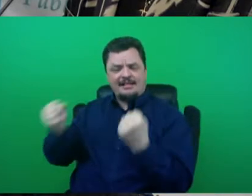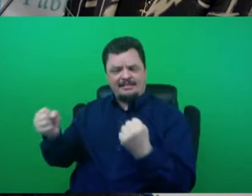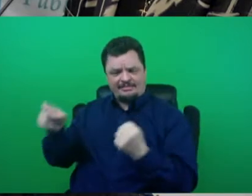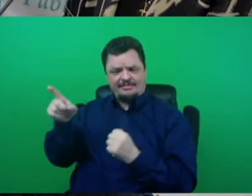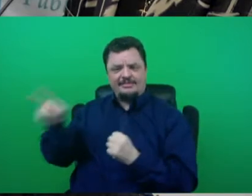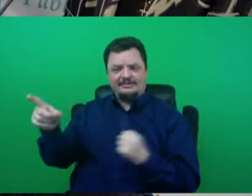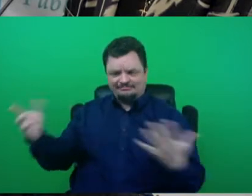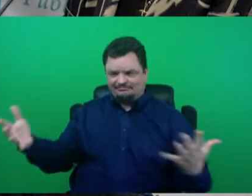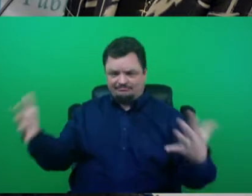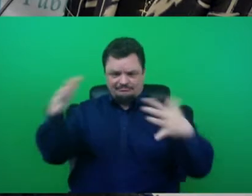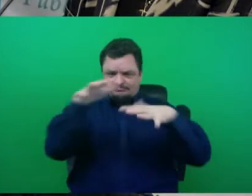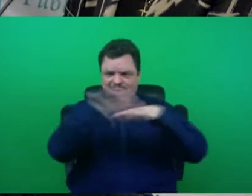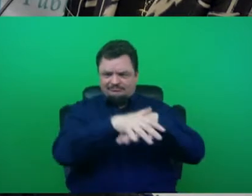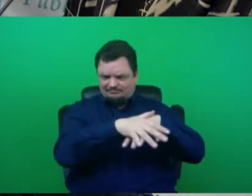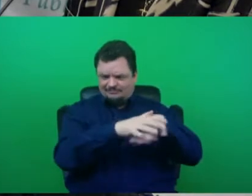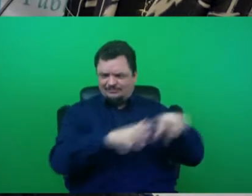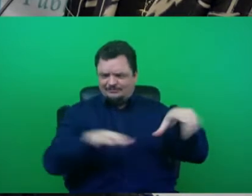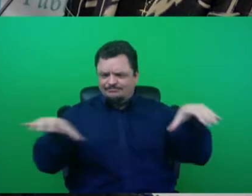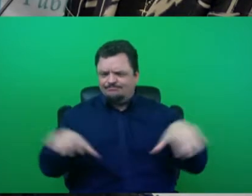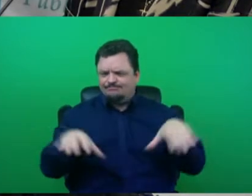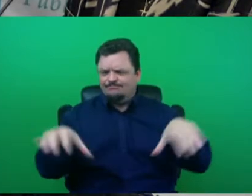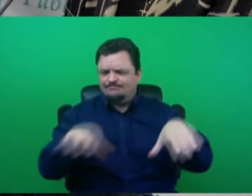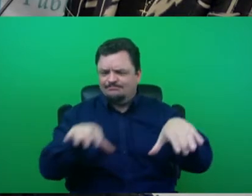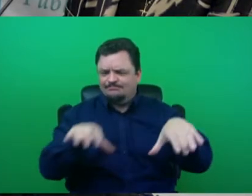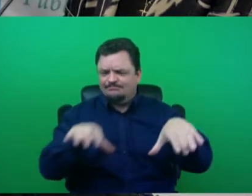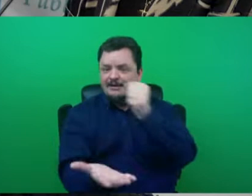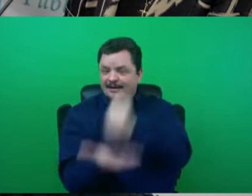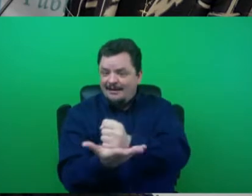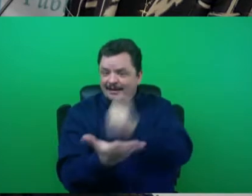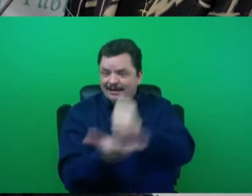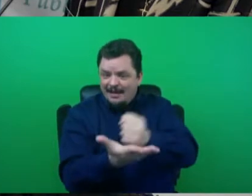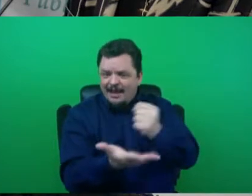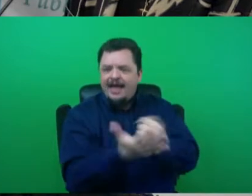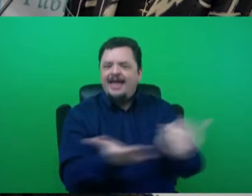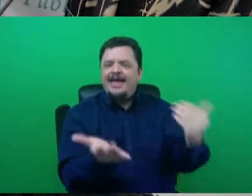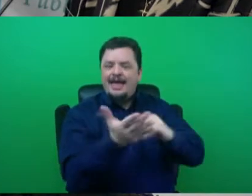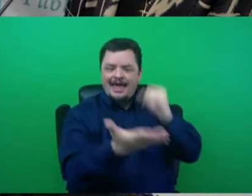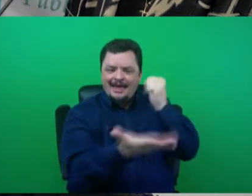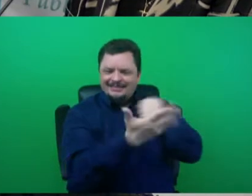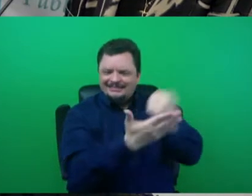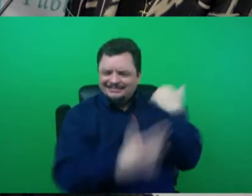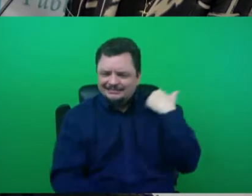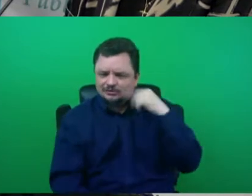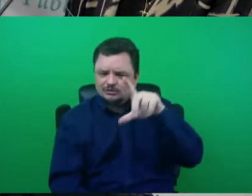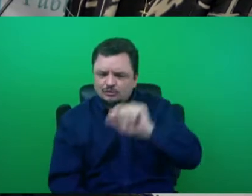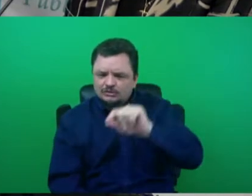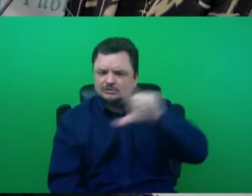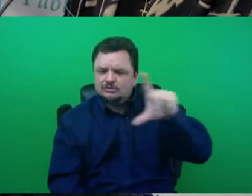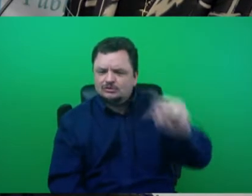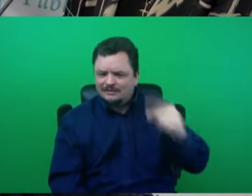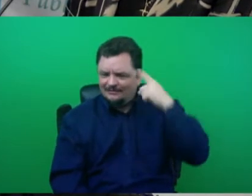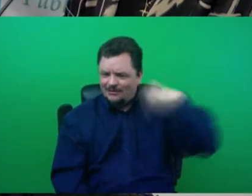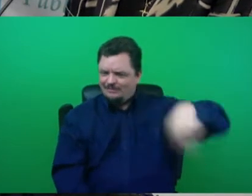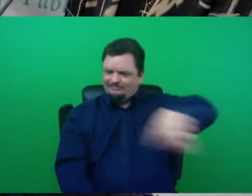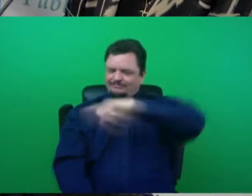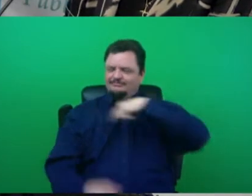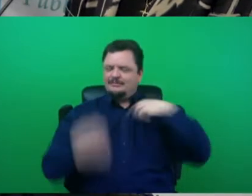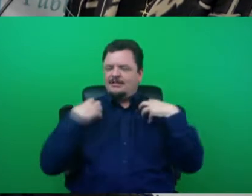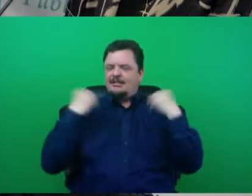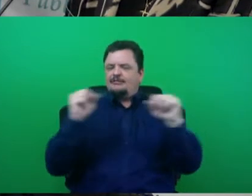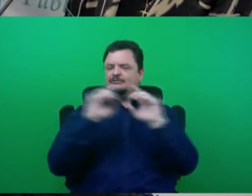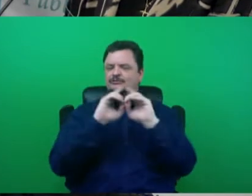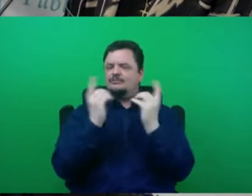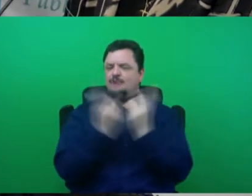and reaccreditation in 2020. And note that our health department was the